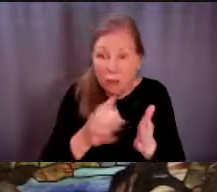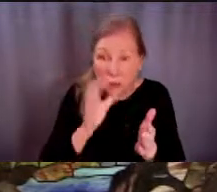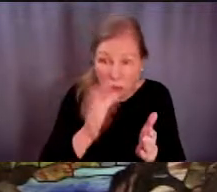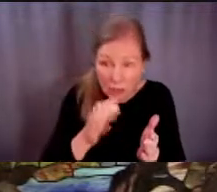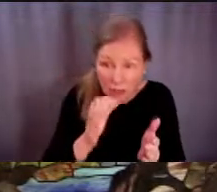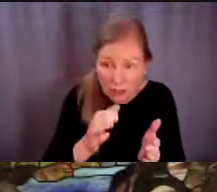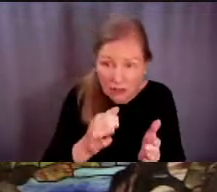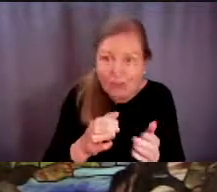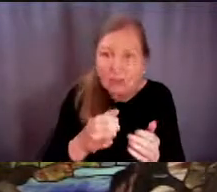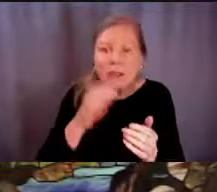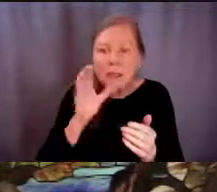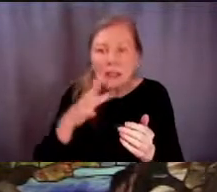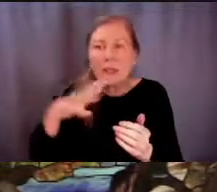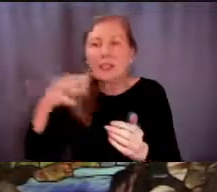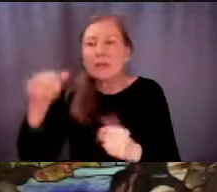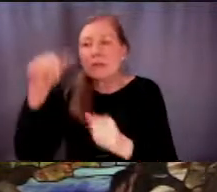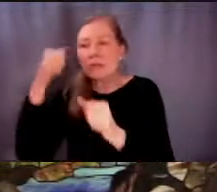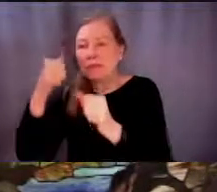me."